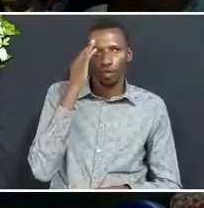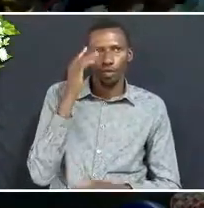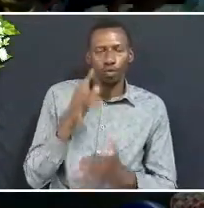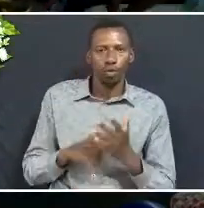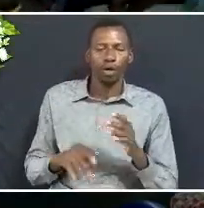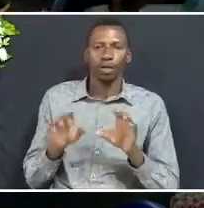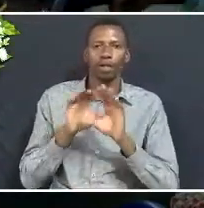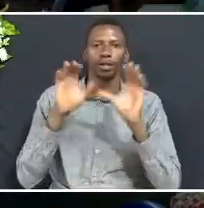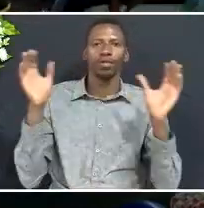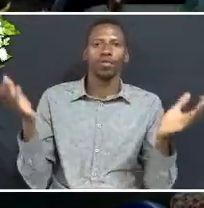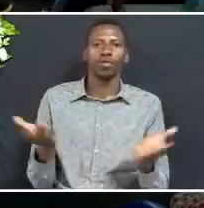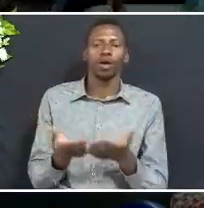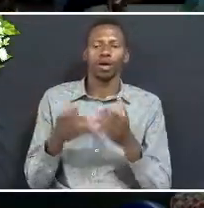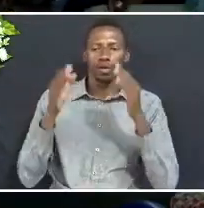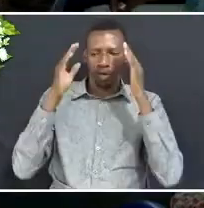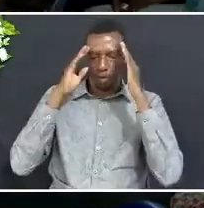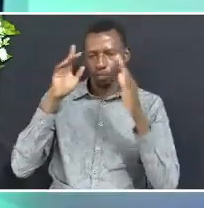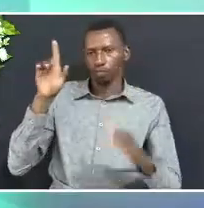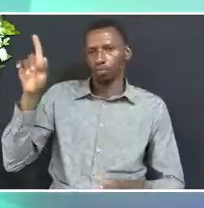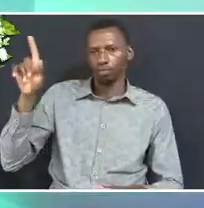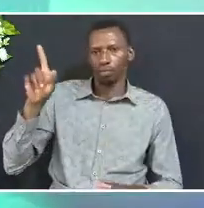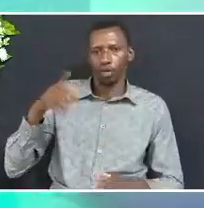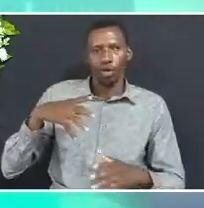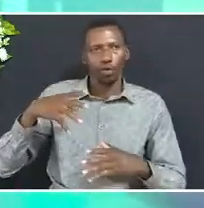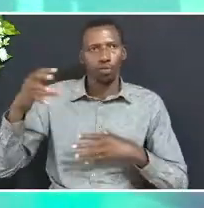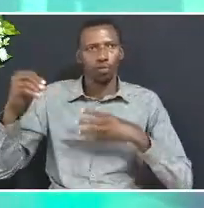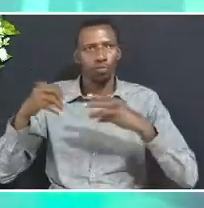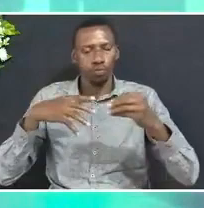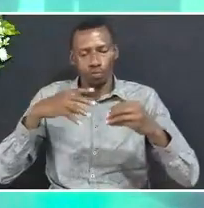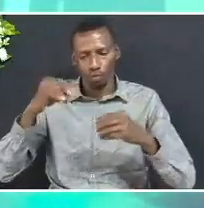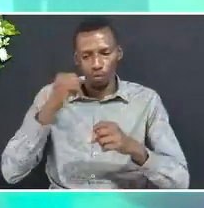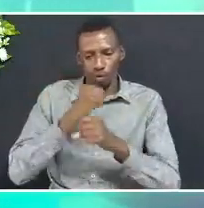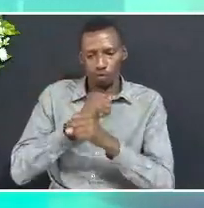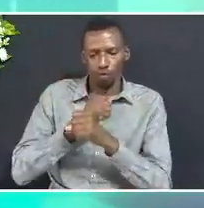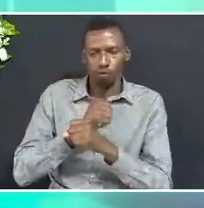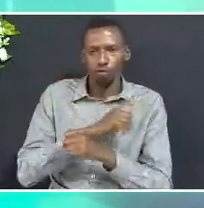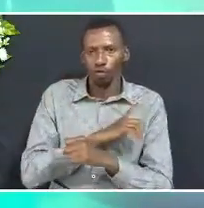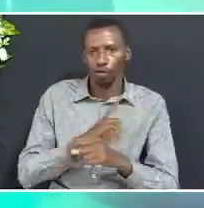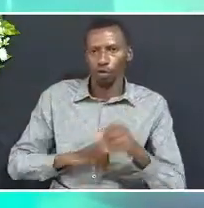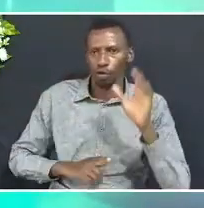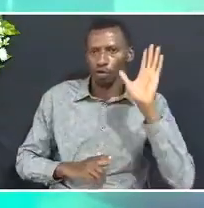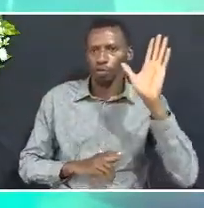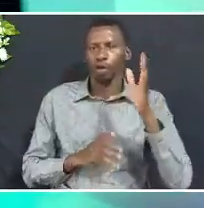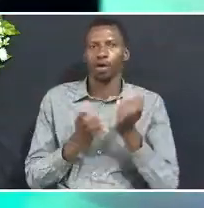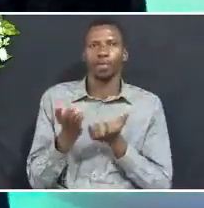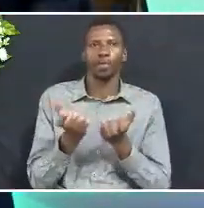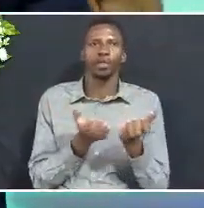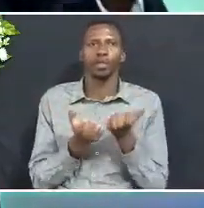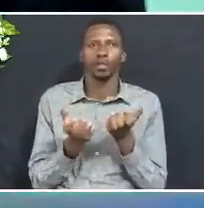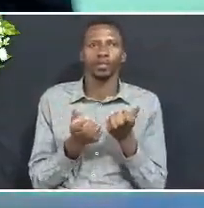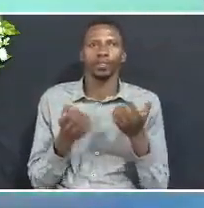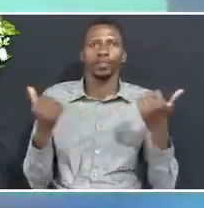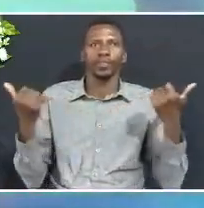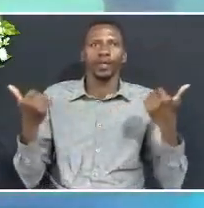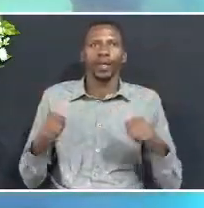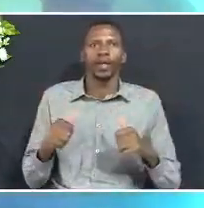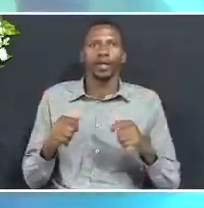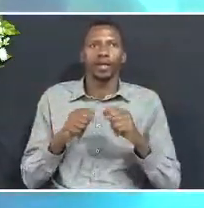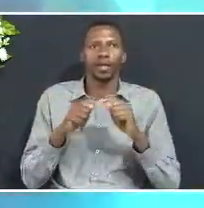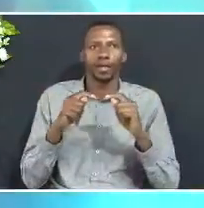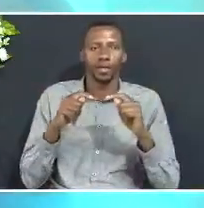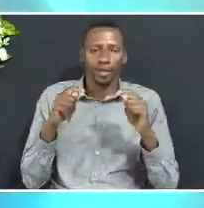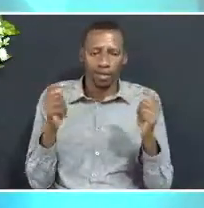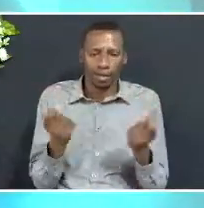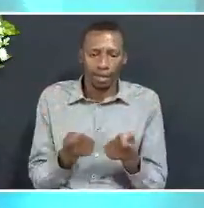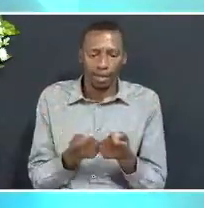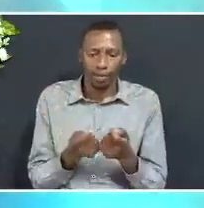was committed to him, that he can go out and do the Lord's business which he had assigned him. So any kind of hindrance, any